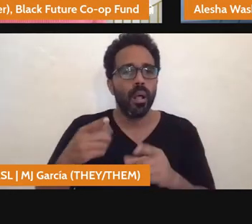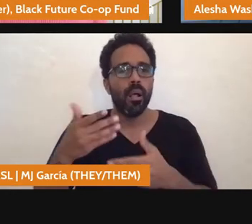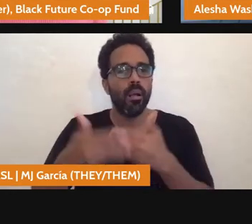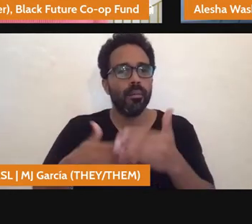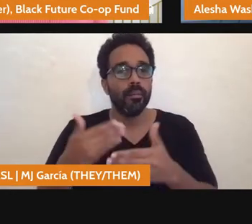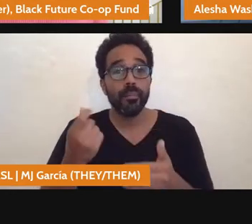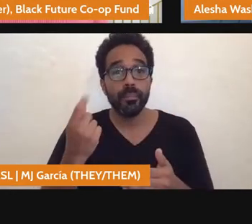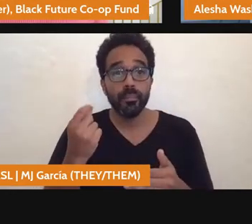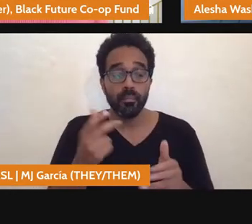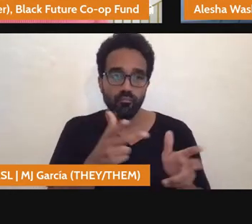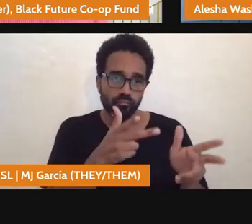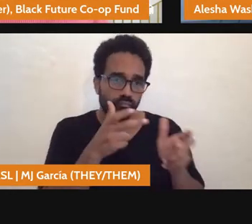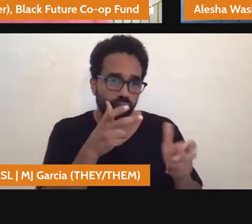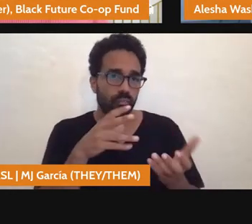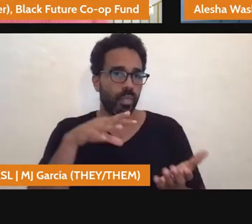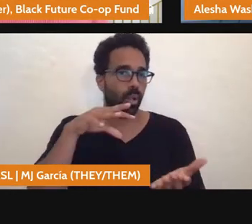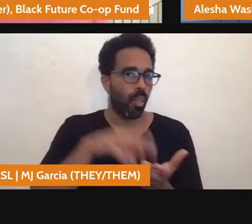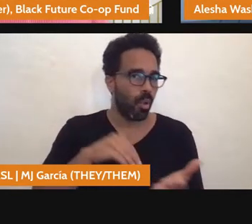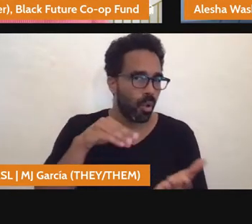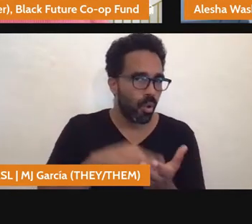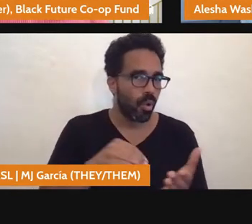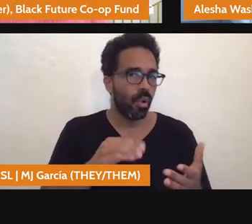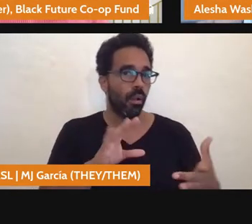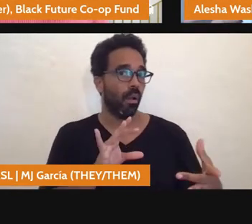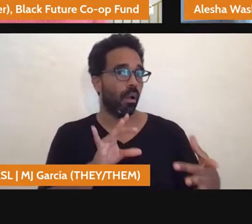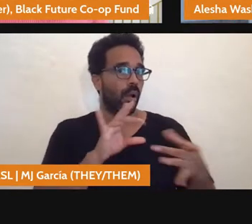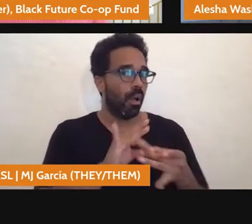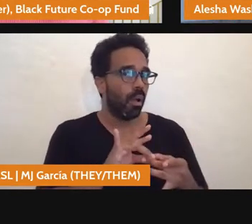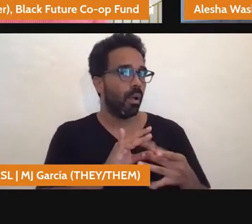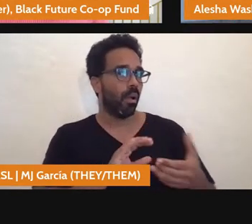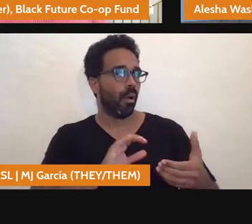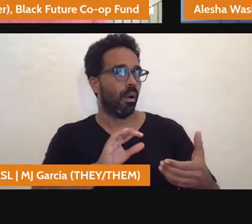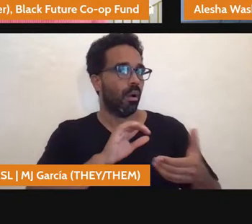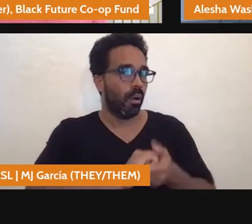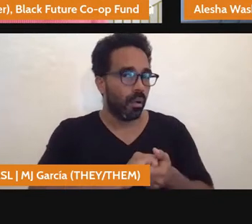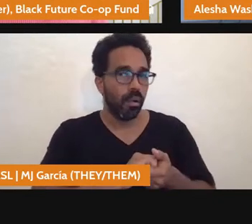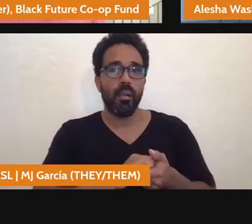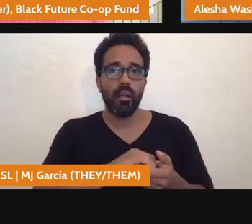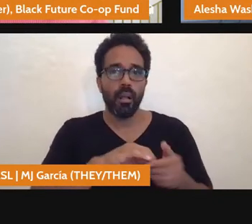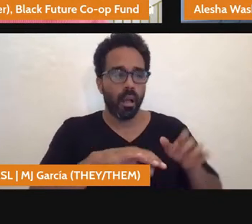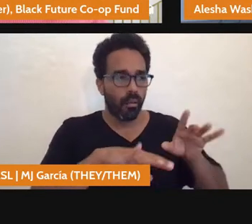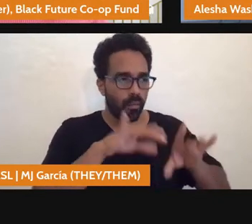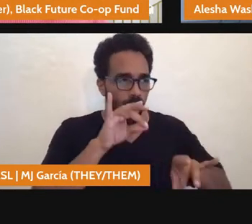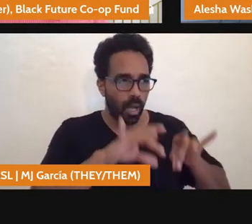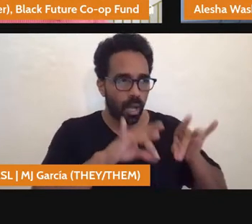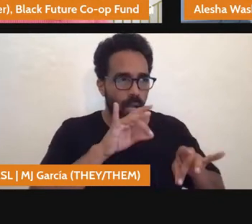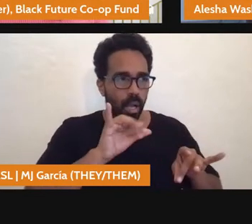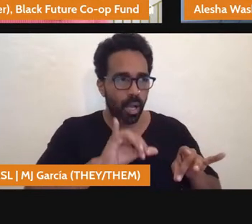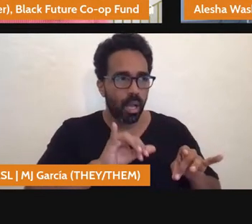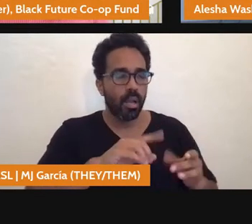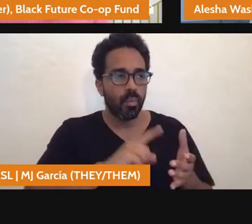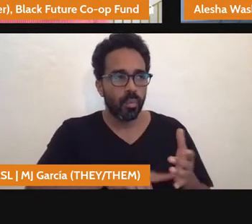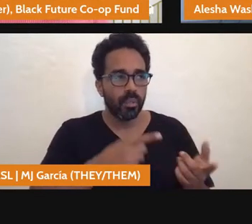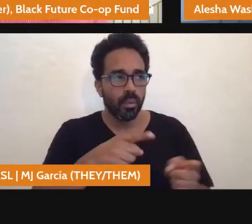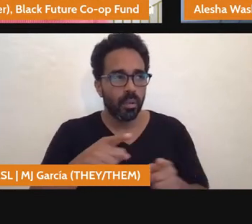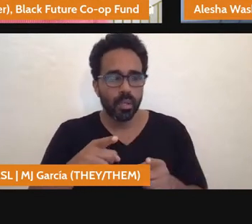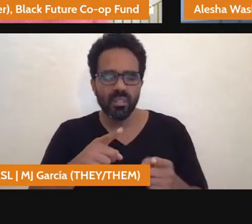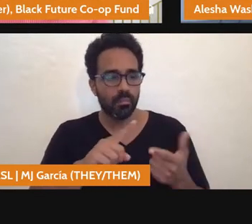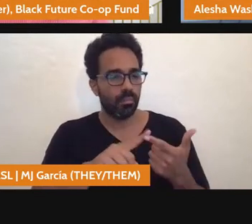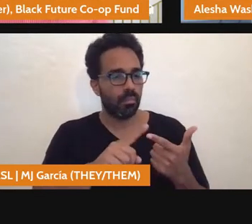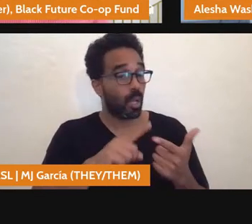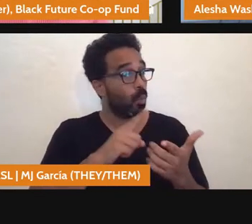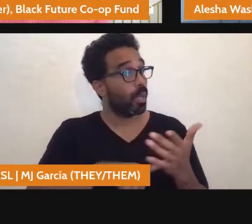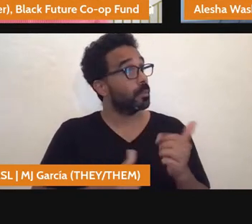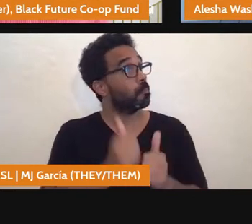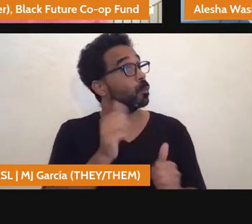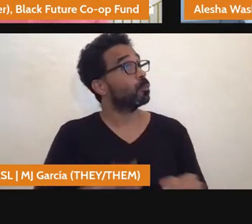of listening and learning and building relationship to learn what their journey has been over time, that we get honest about what are the most critical things we think we need to